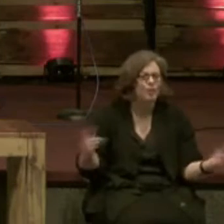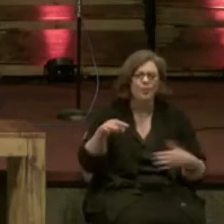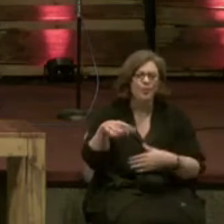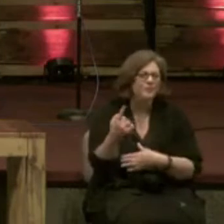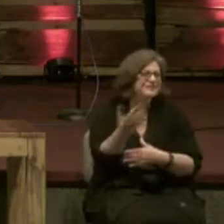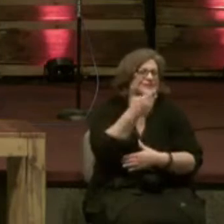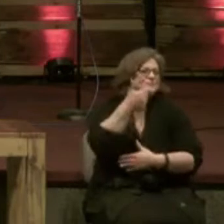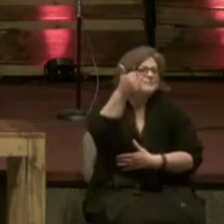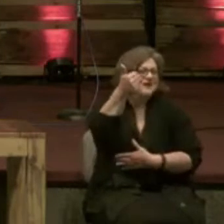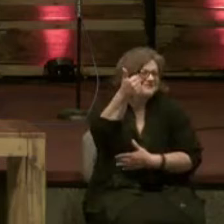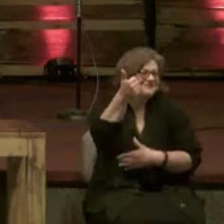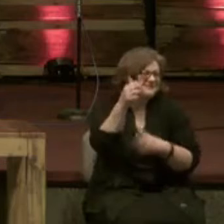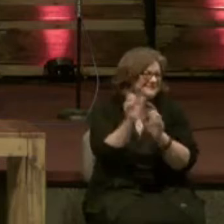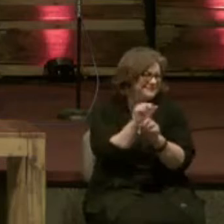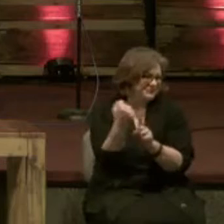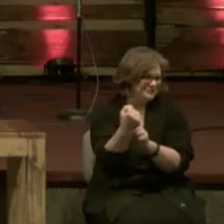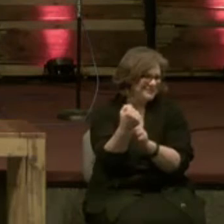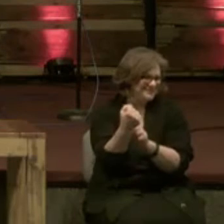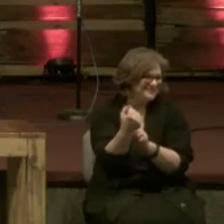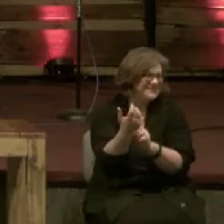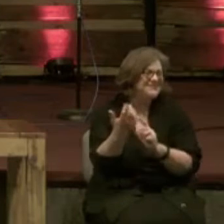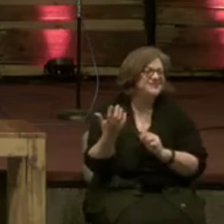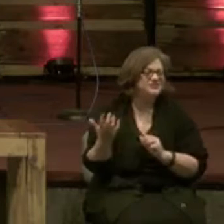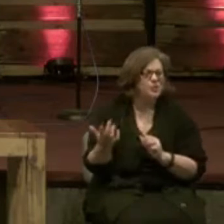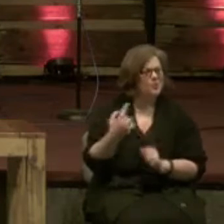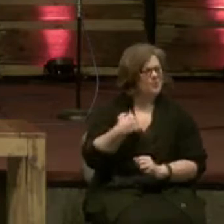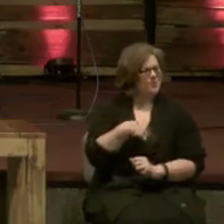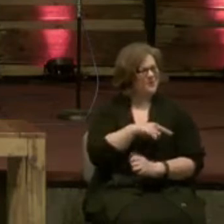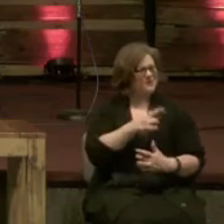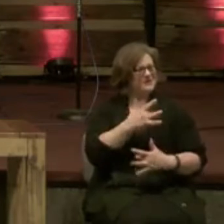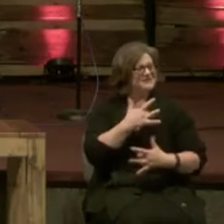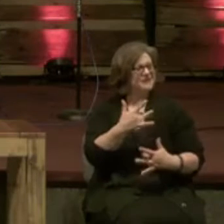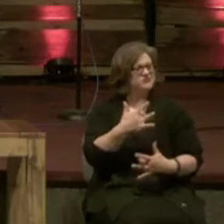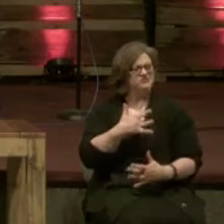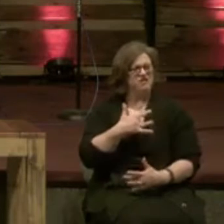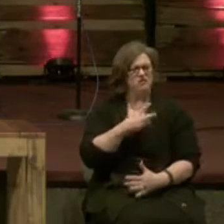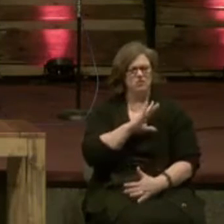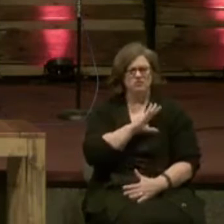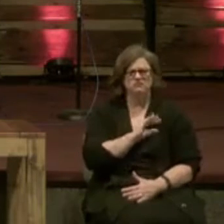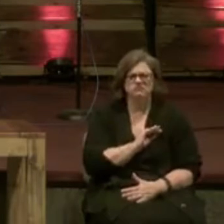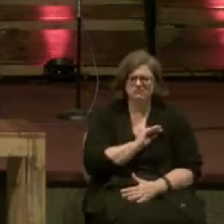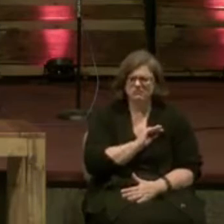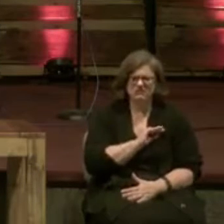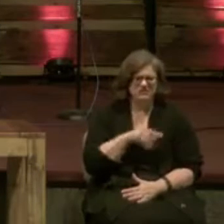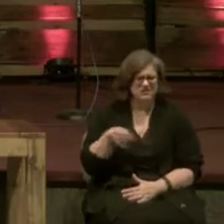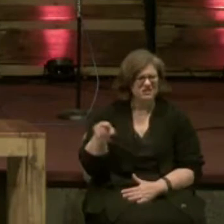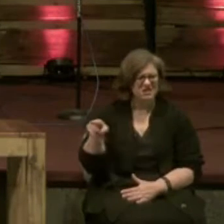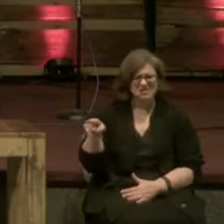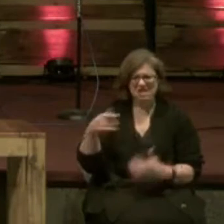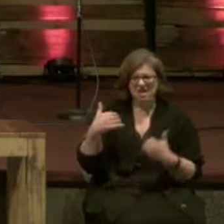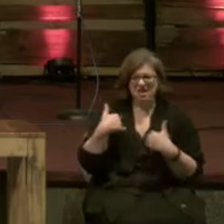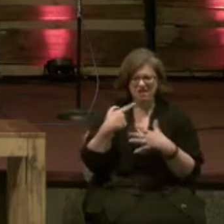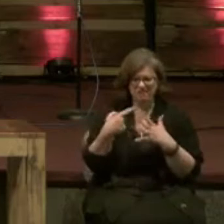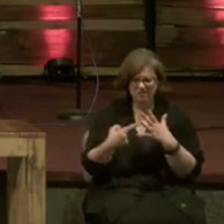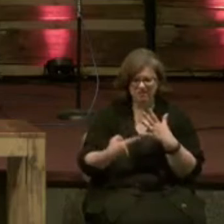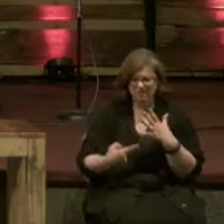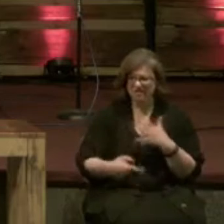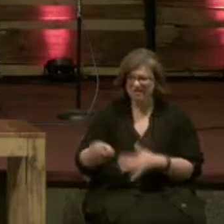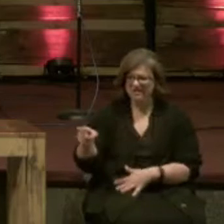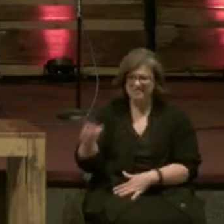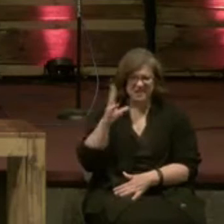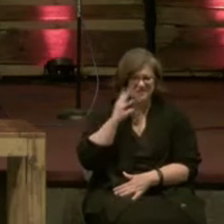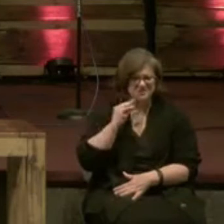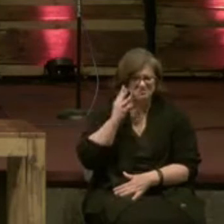highlight. And we find ourselves feeling unsatisfied. This leads to feeling